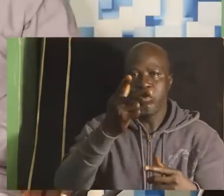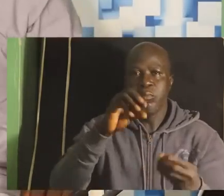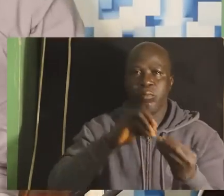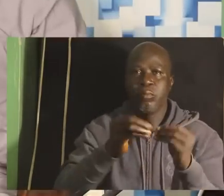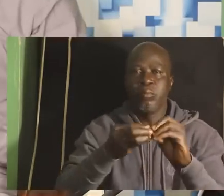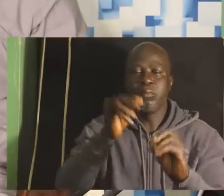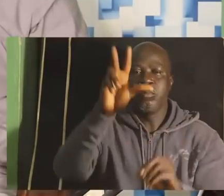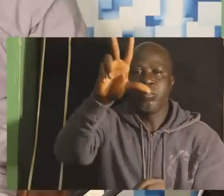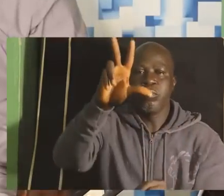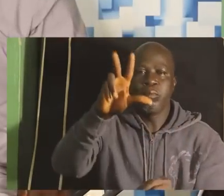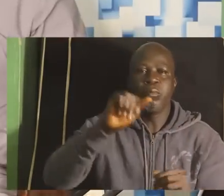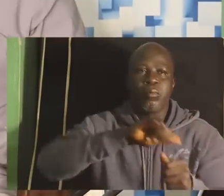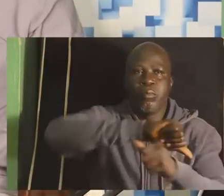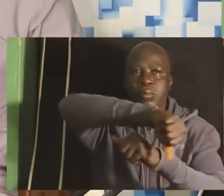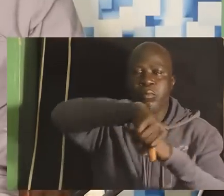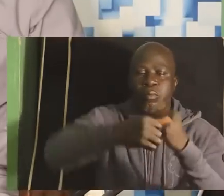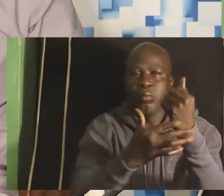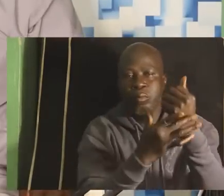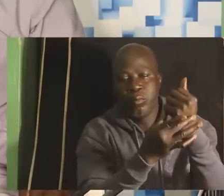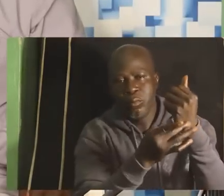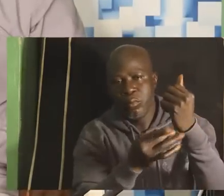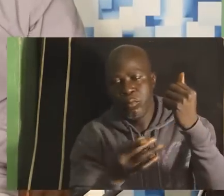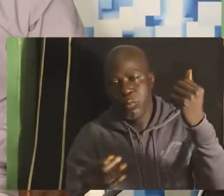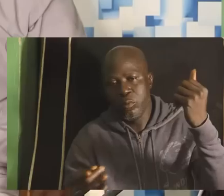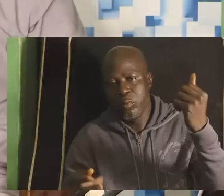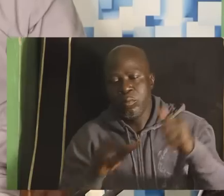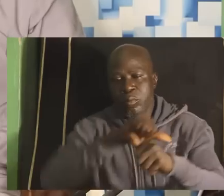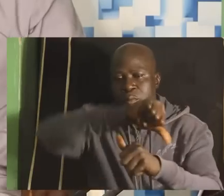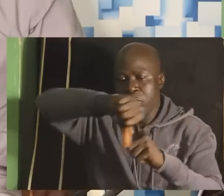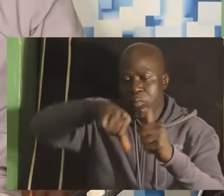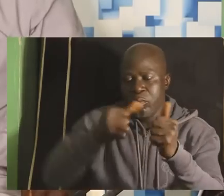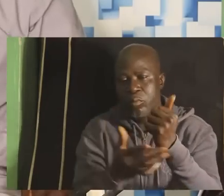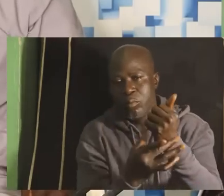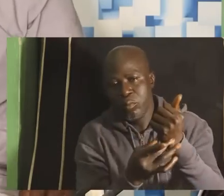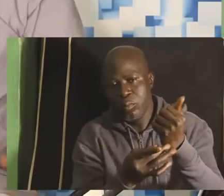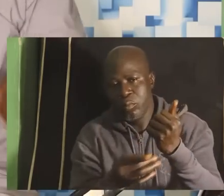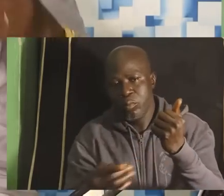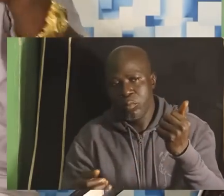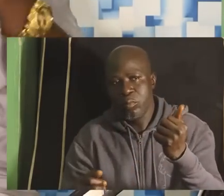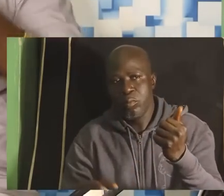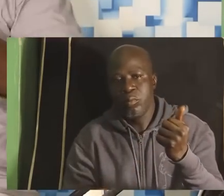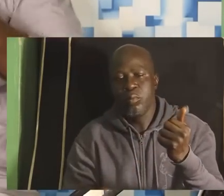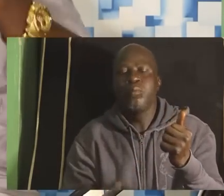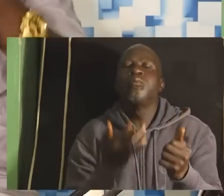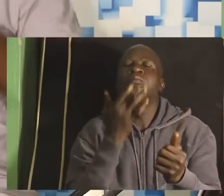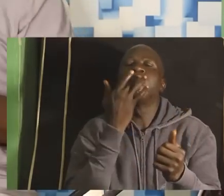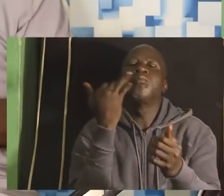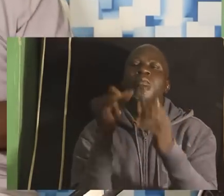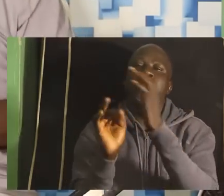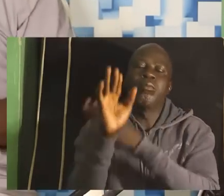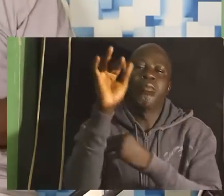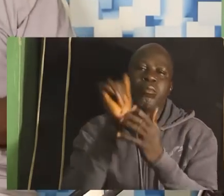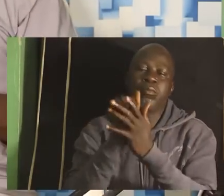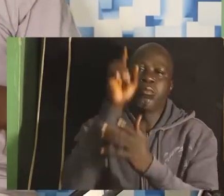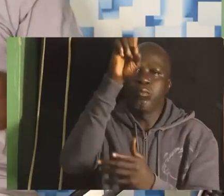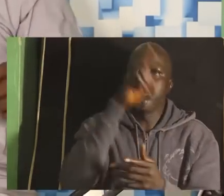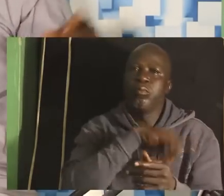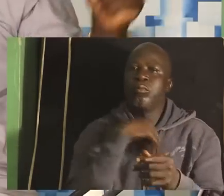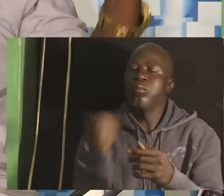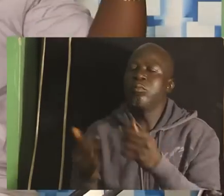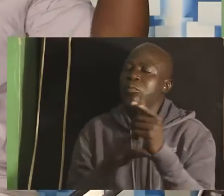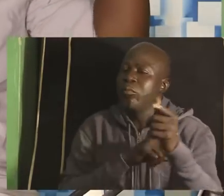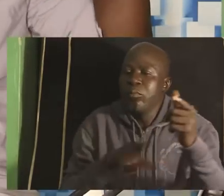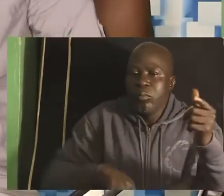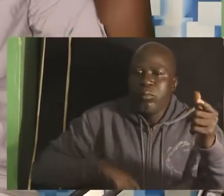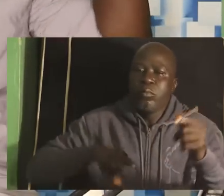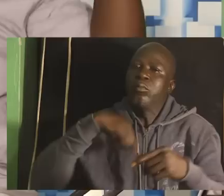iketa ororo jure the oil of favor ororo jure oil of favor iwe ti oluwa so fun mi pe that the lord told me